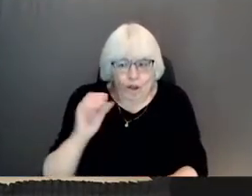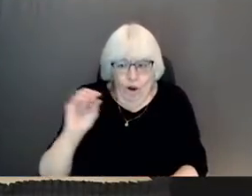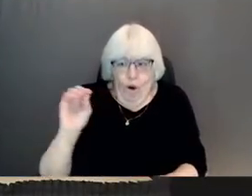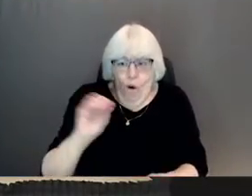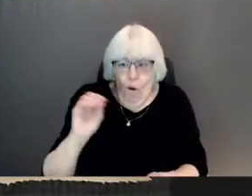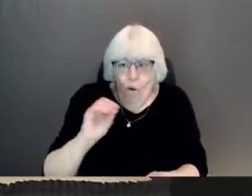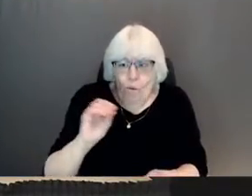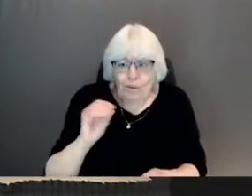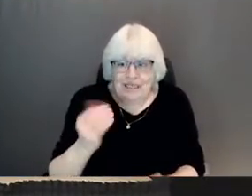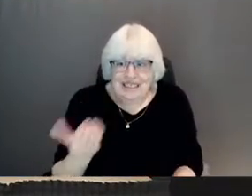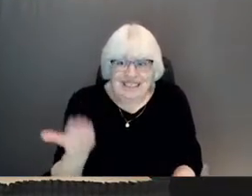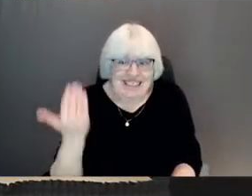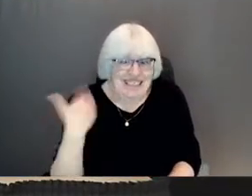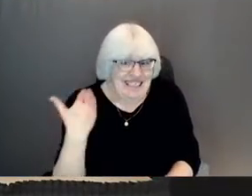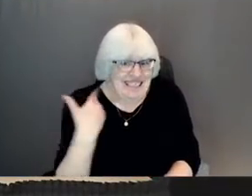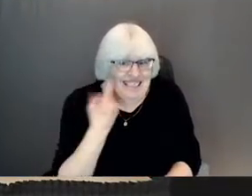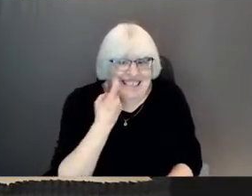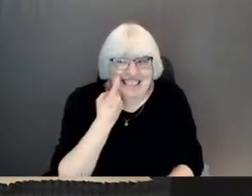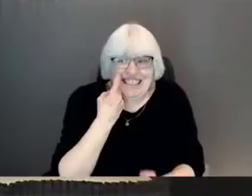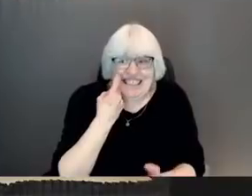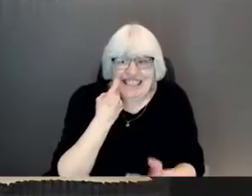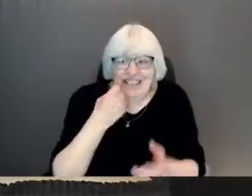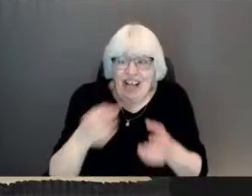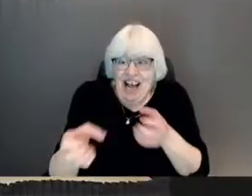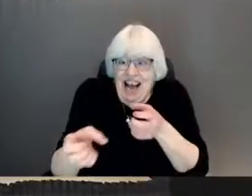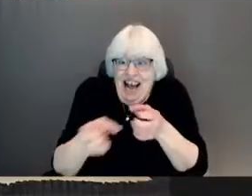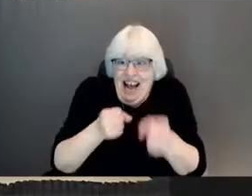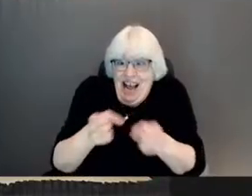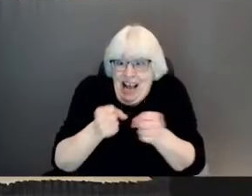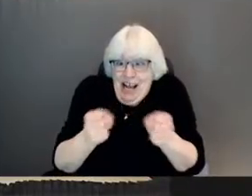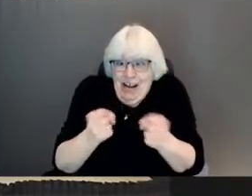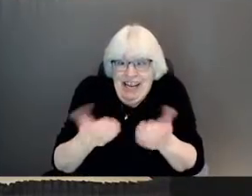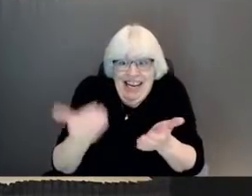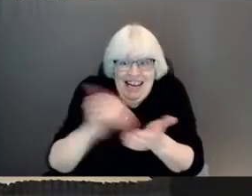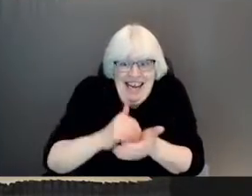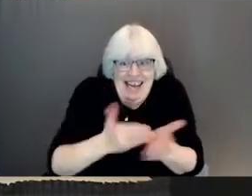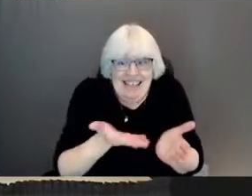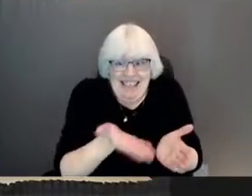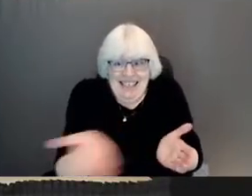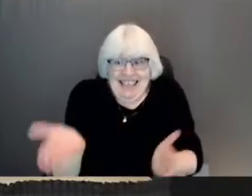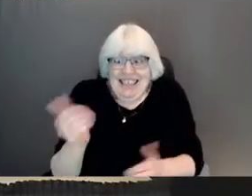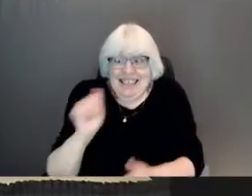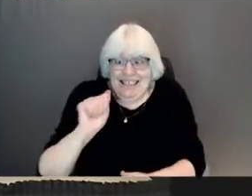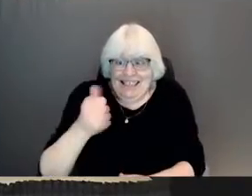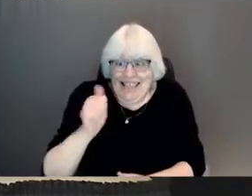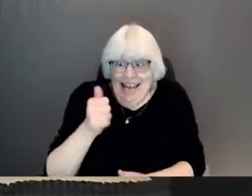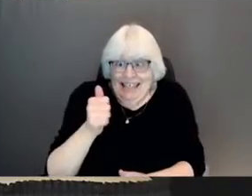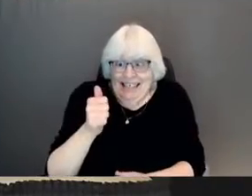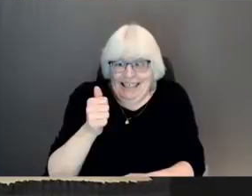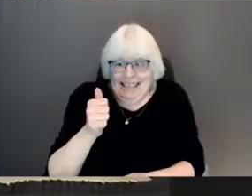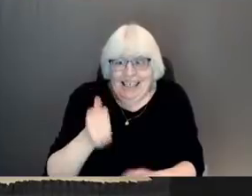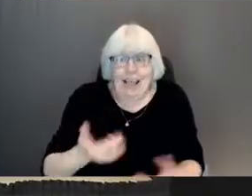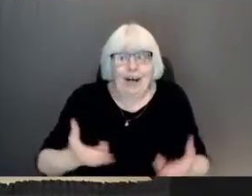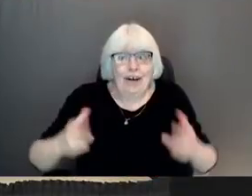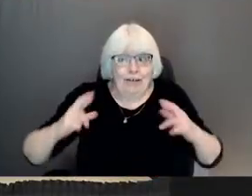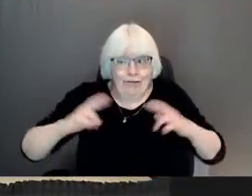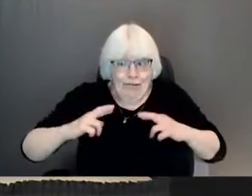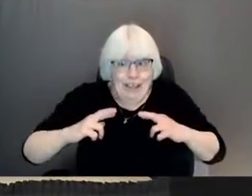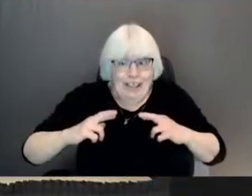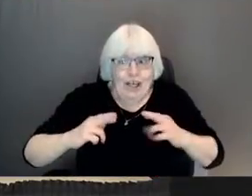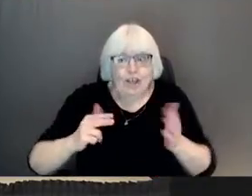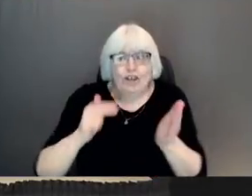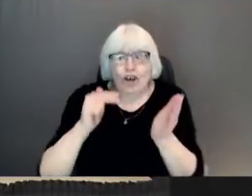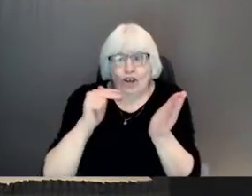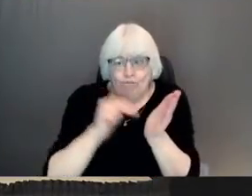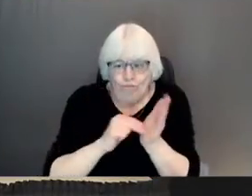10 retired public health nurses to join our team in the last week to assist with contact tracing and supporting those impacted